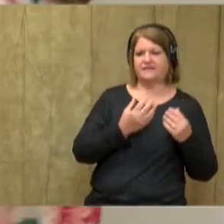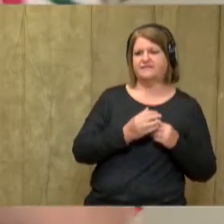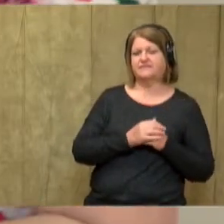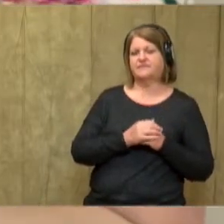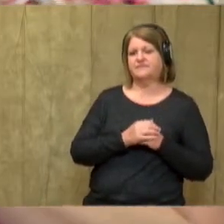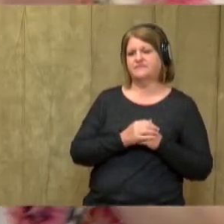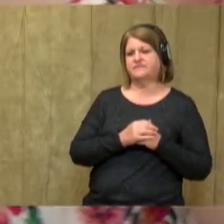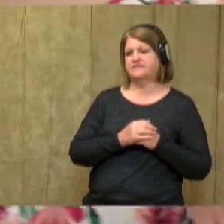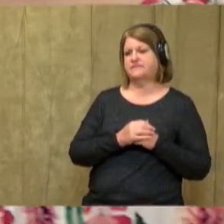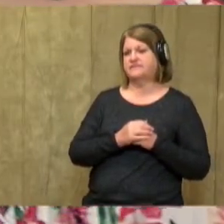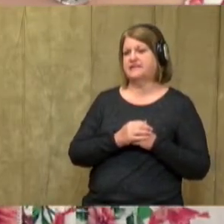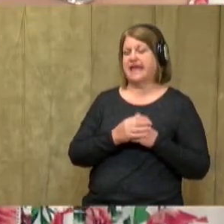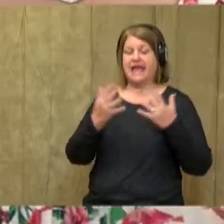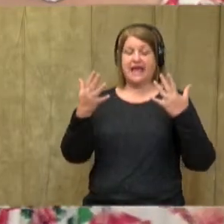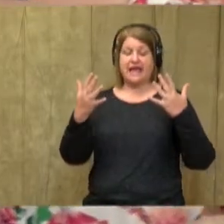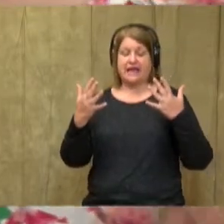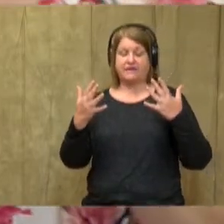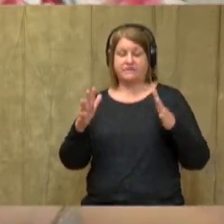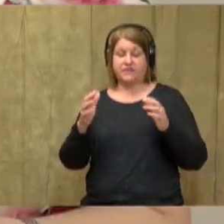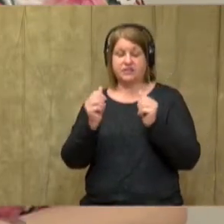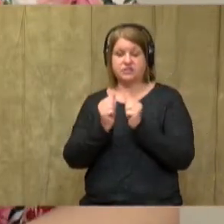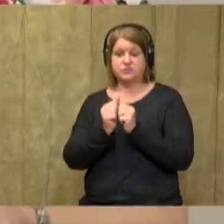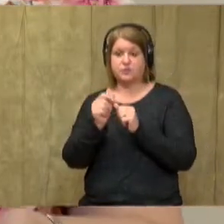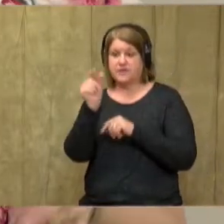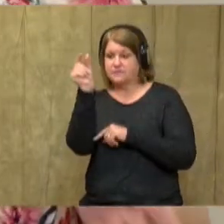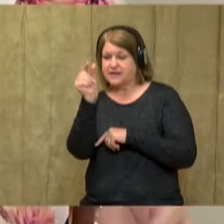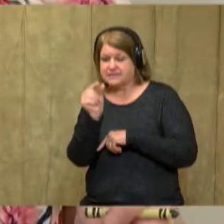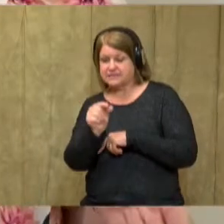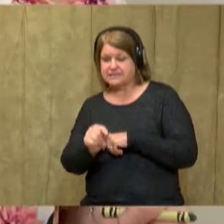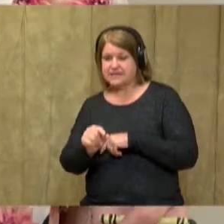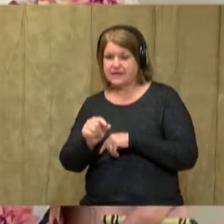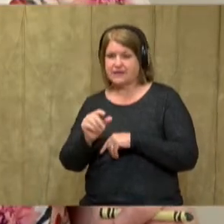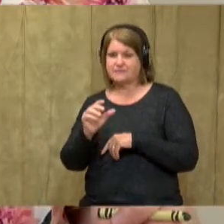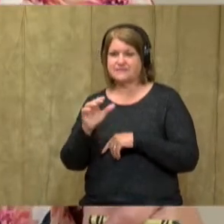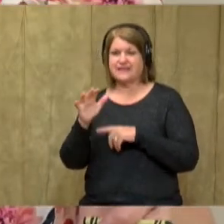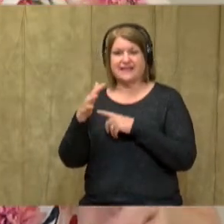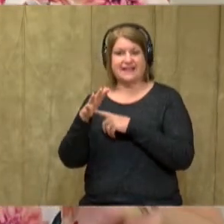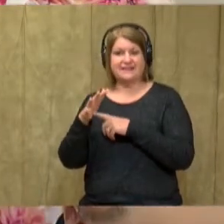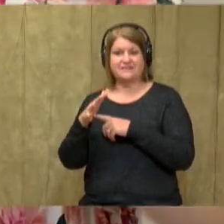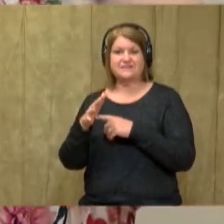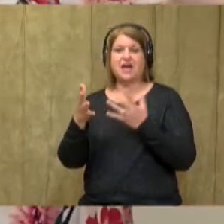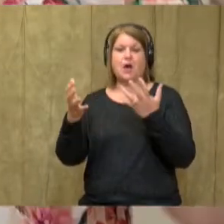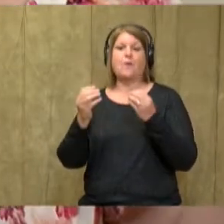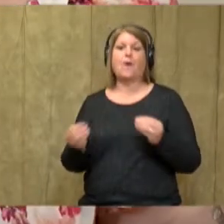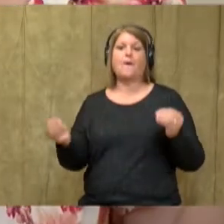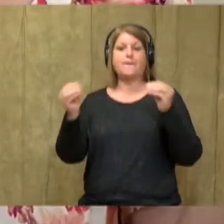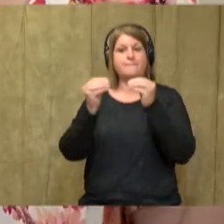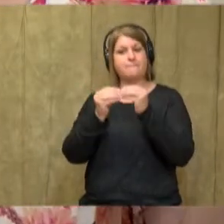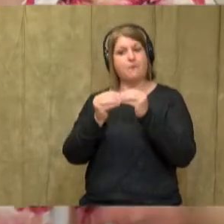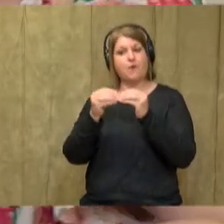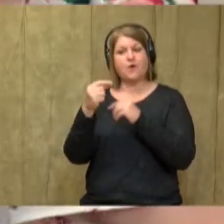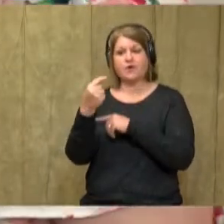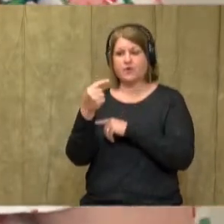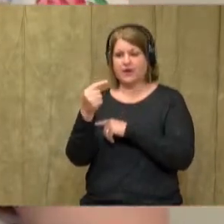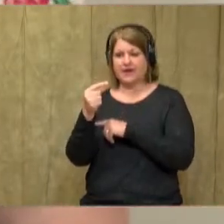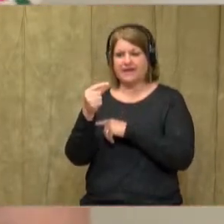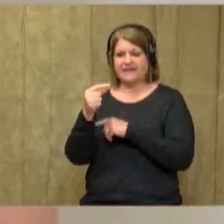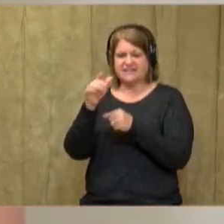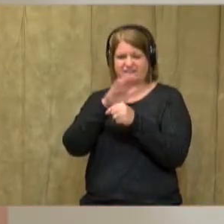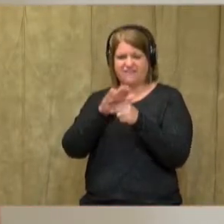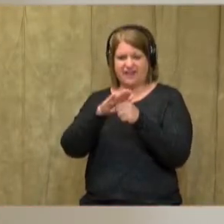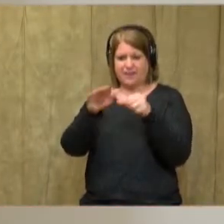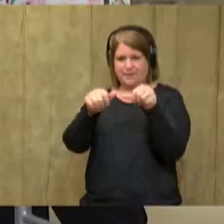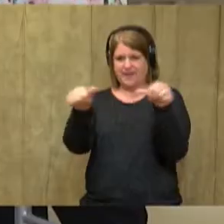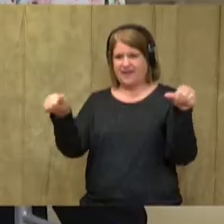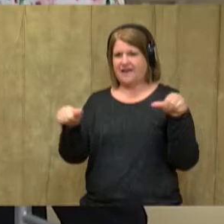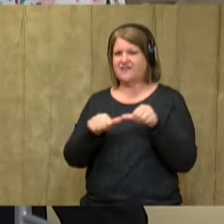right, I'm done with my stems and leaves, but I still want you to put some other greenery in there because that'll fill up the space. And I